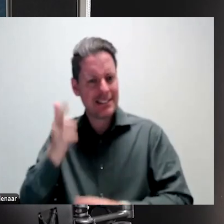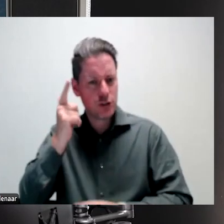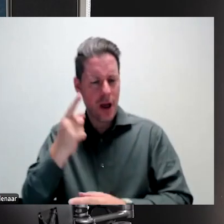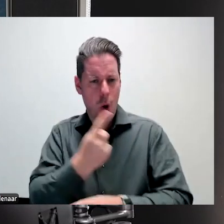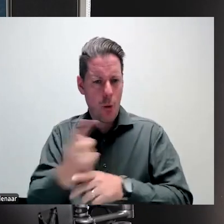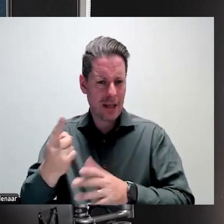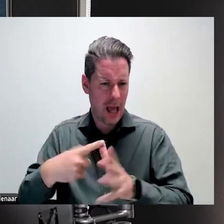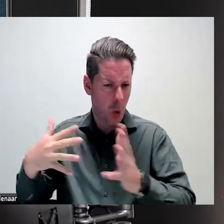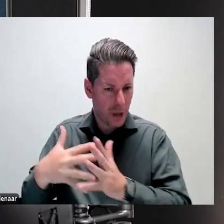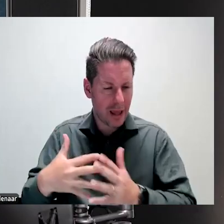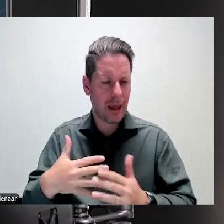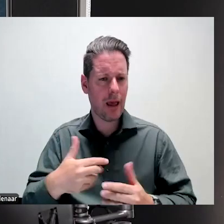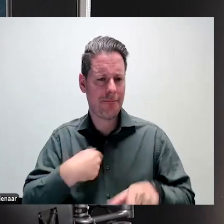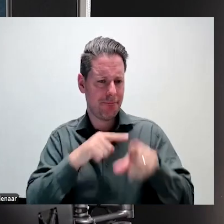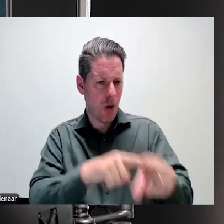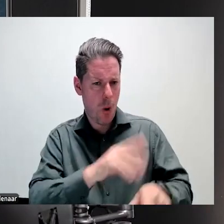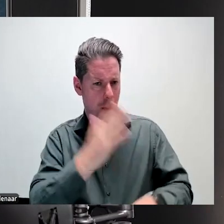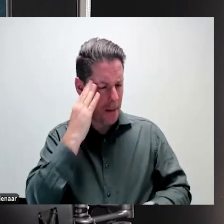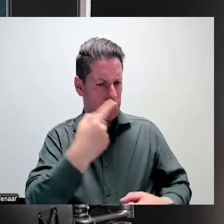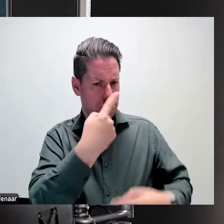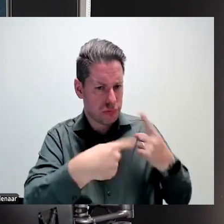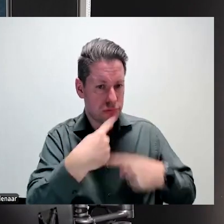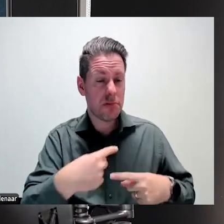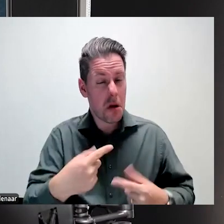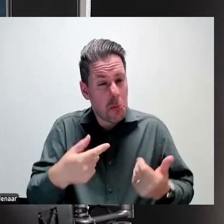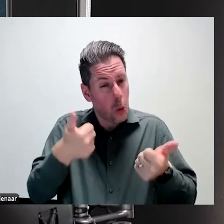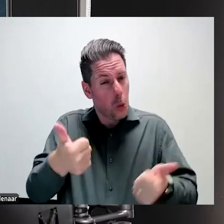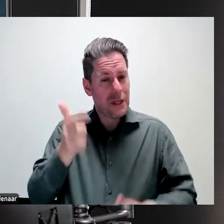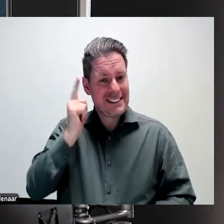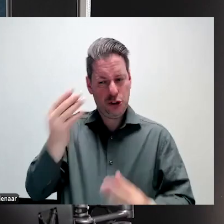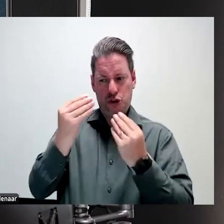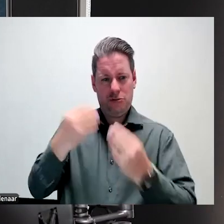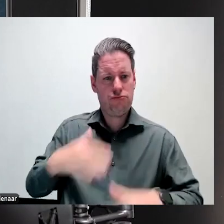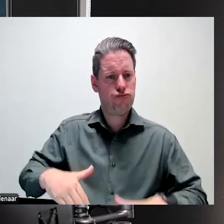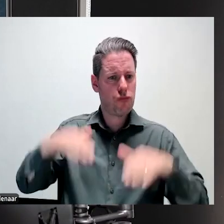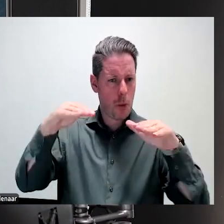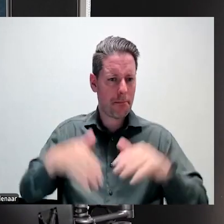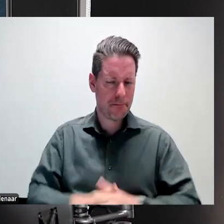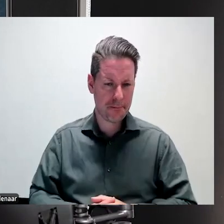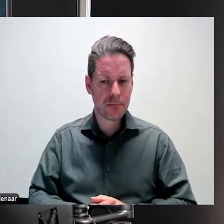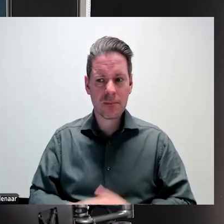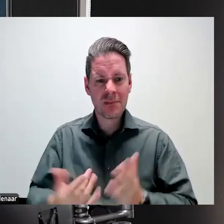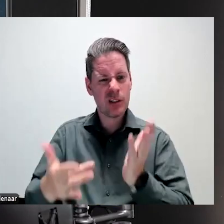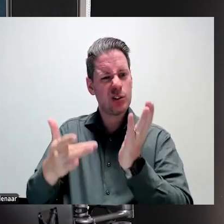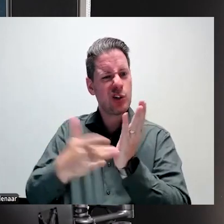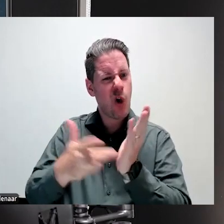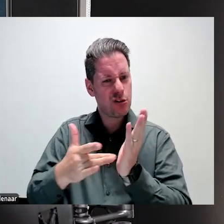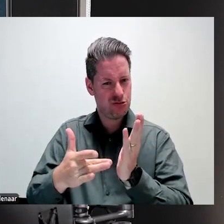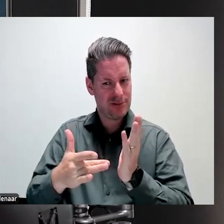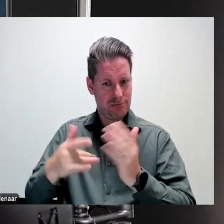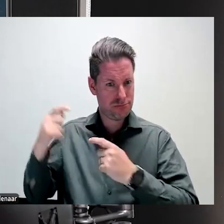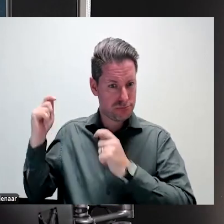I had a good bunch of teachers growing up. What changes to technology have made it easier for deaf people?